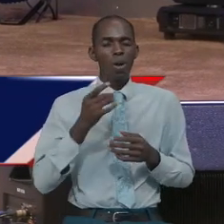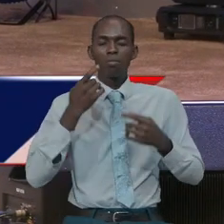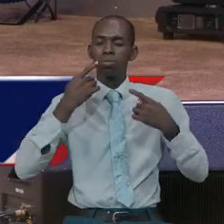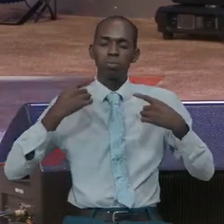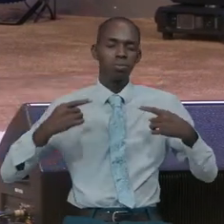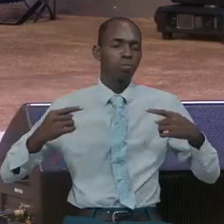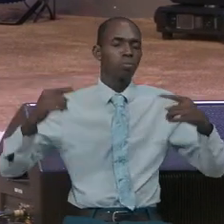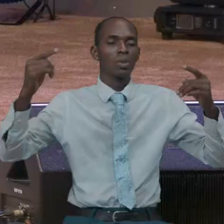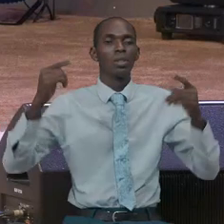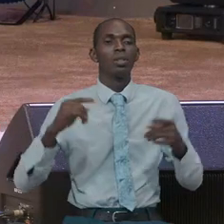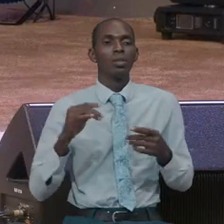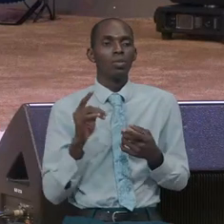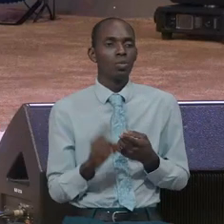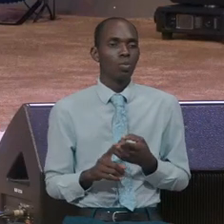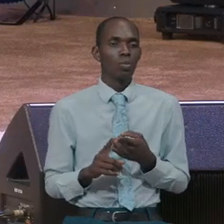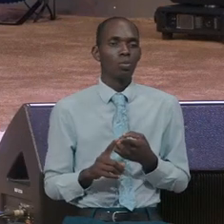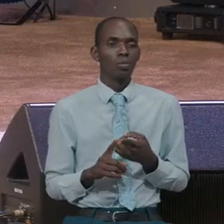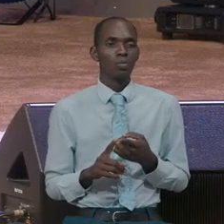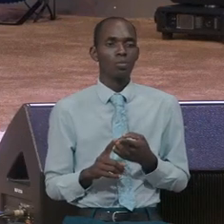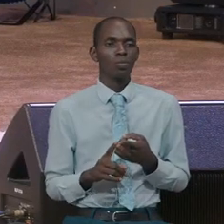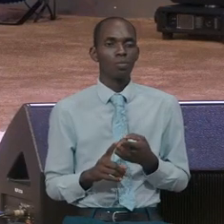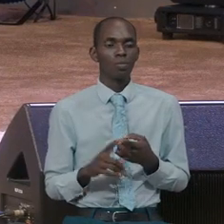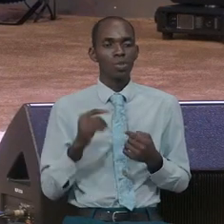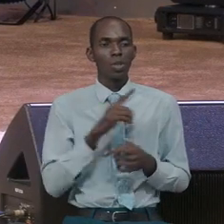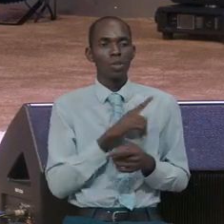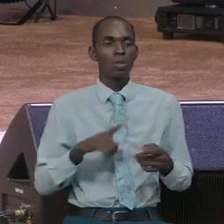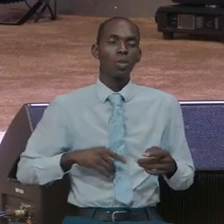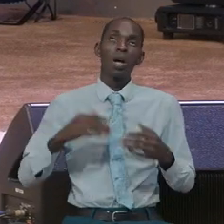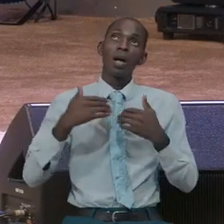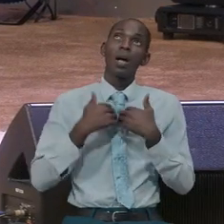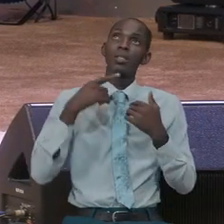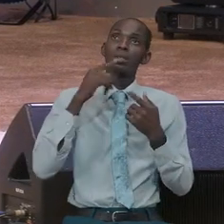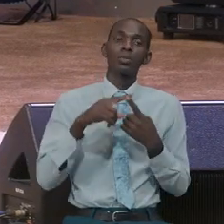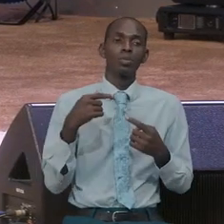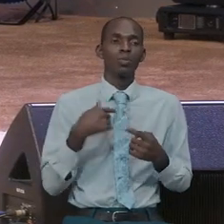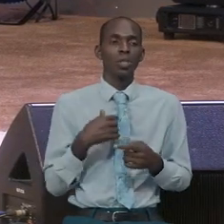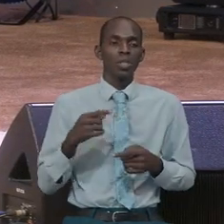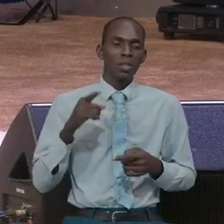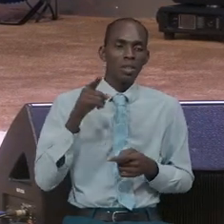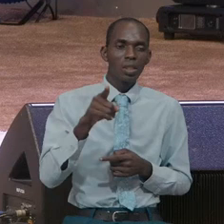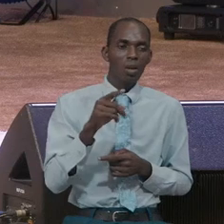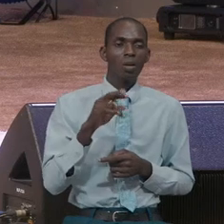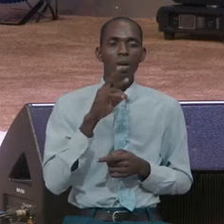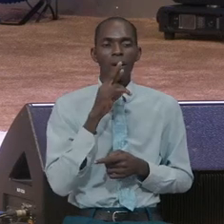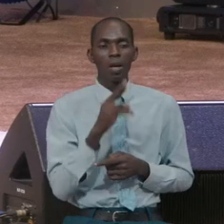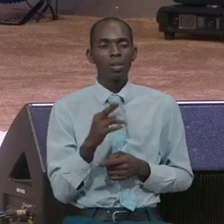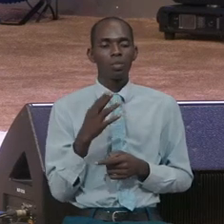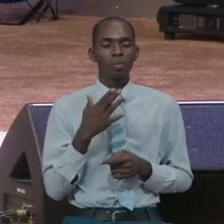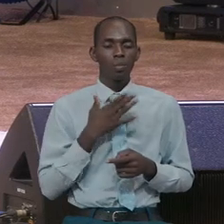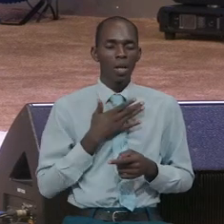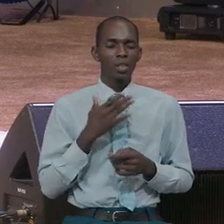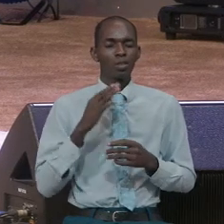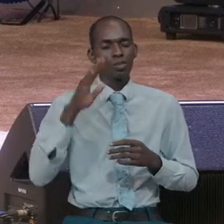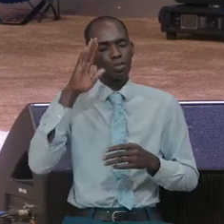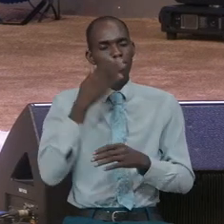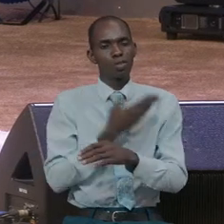The Lord has said unto me, thou art my son. This day have